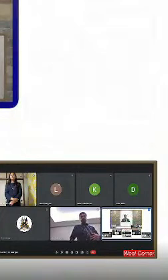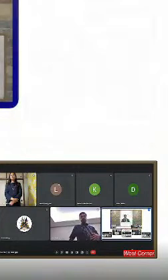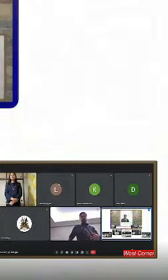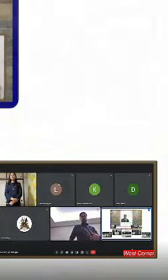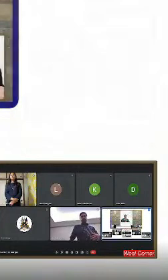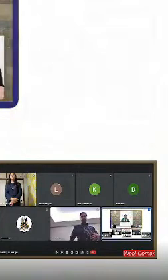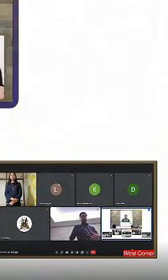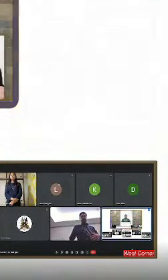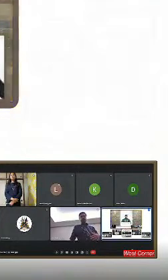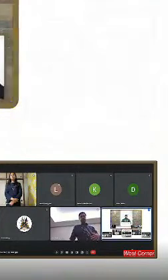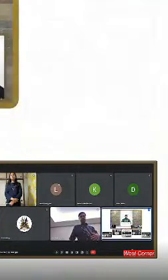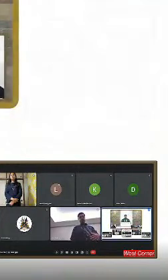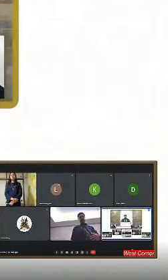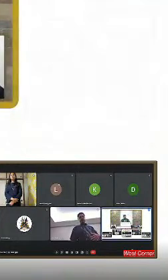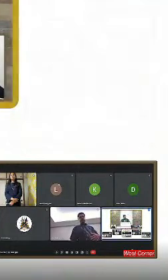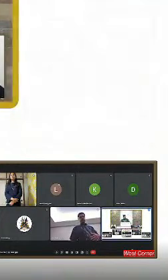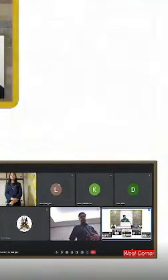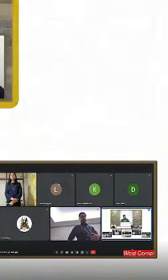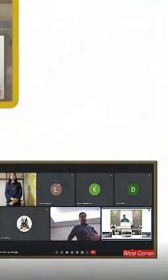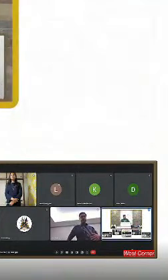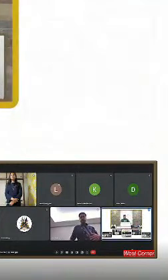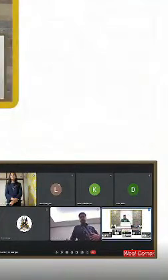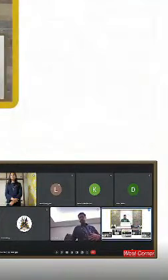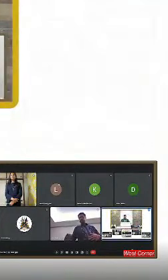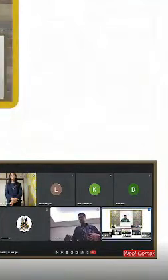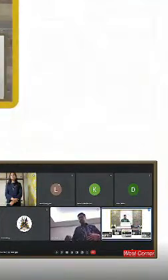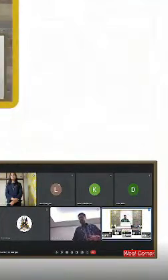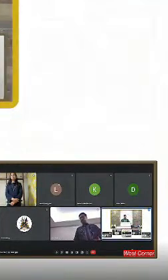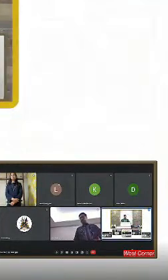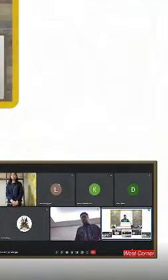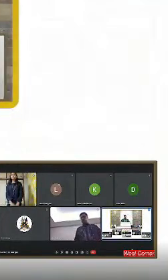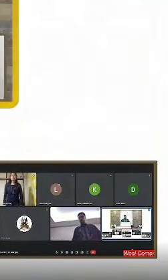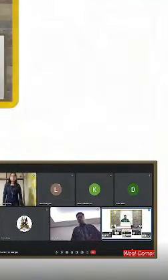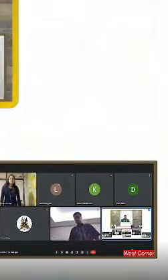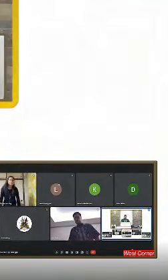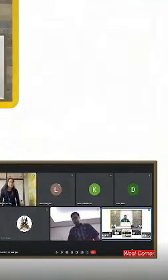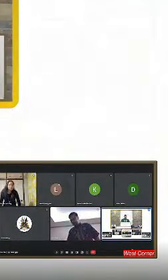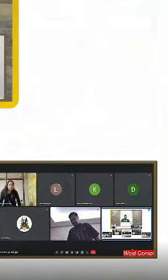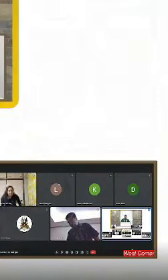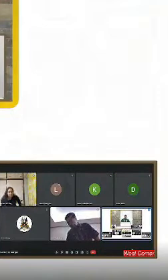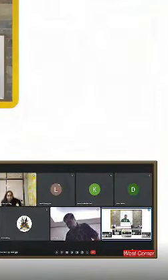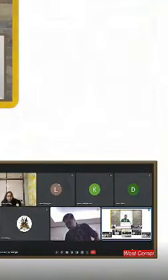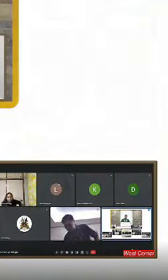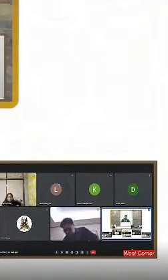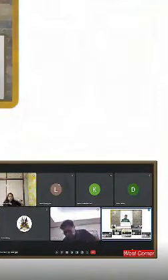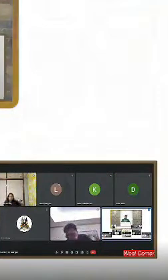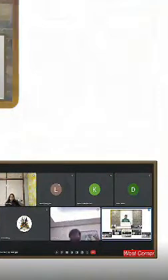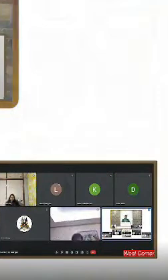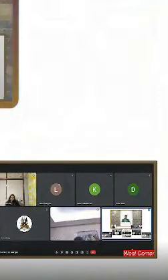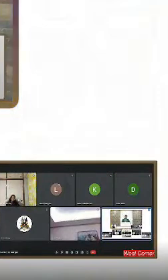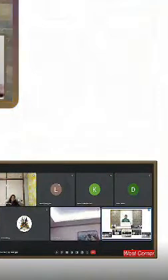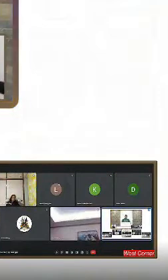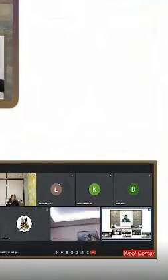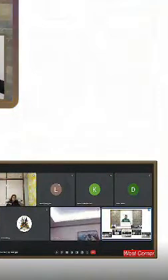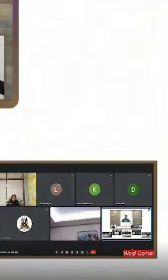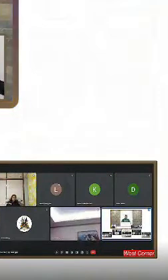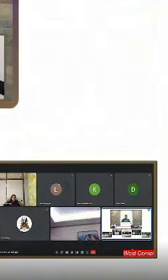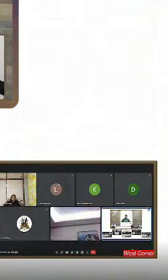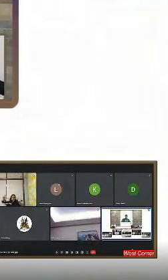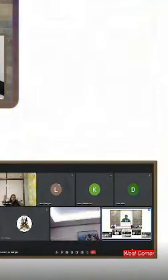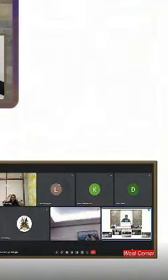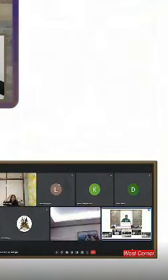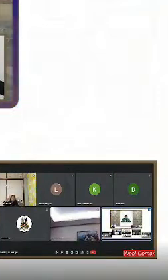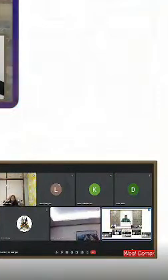Amen. Please be seated. Ngayon po ay dadako po tayo sa atin pong pagbibigay ng testimonies. And we